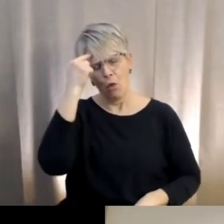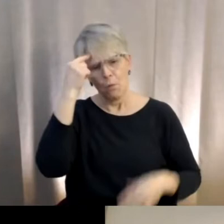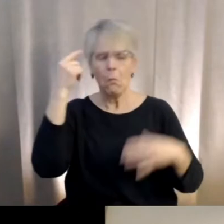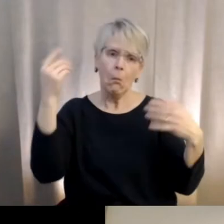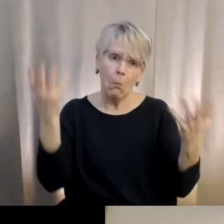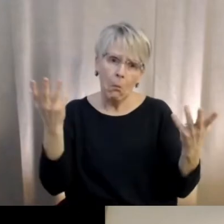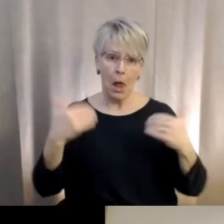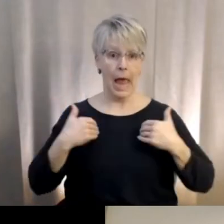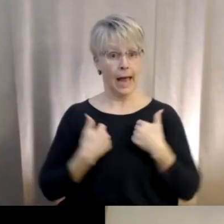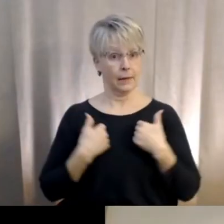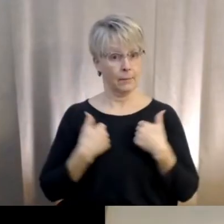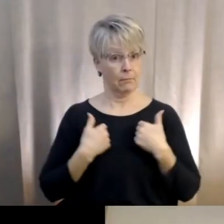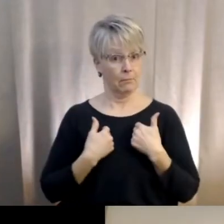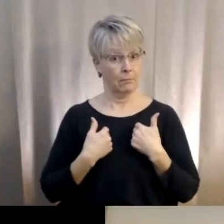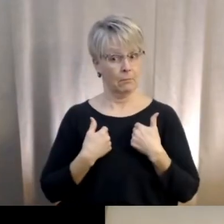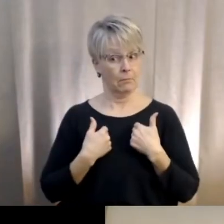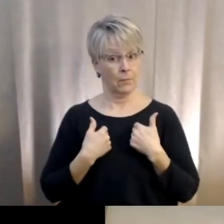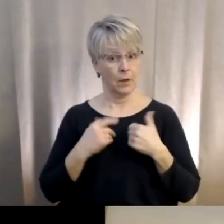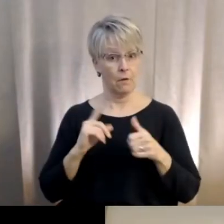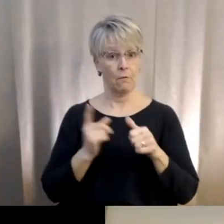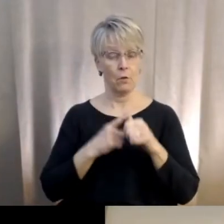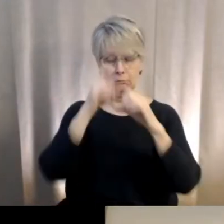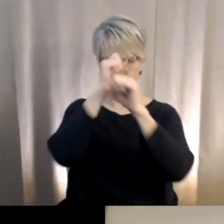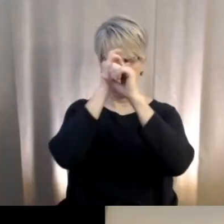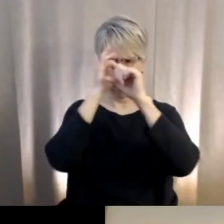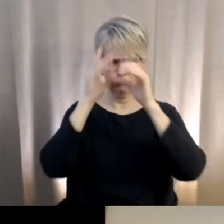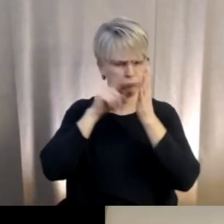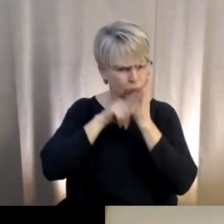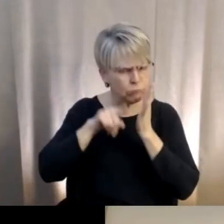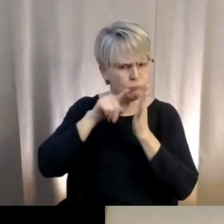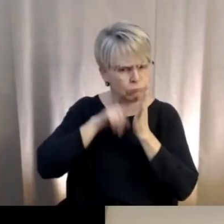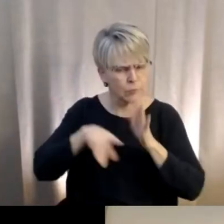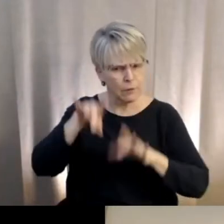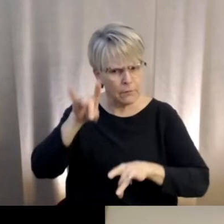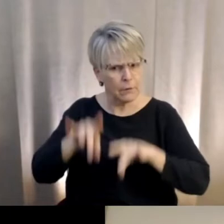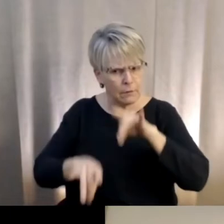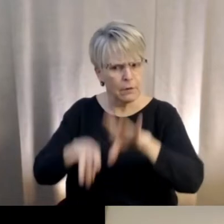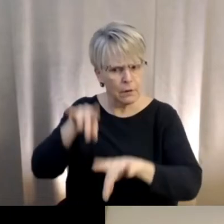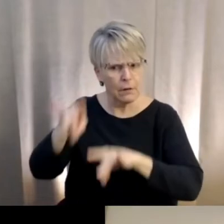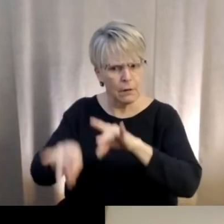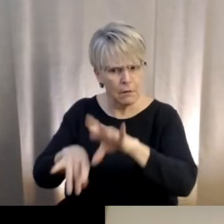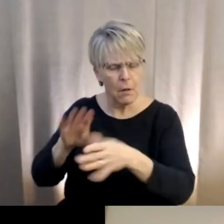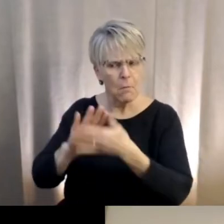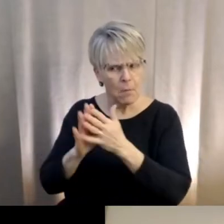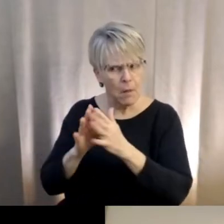an animal initially, as we learned more and more as we went through this, we became much smarter, and